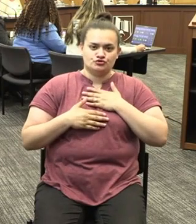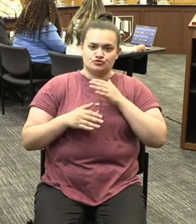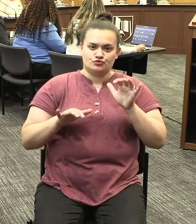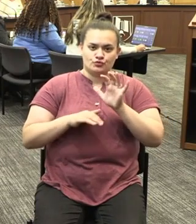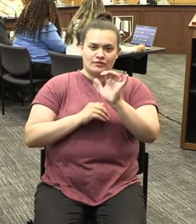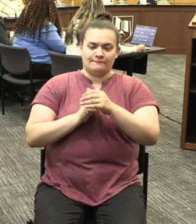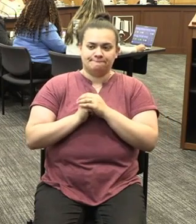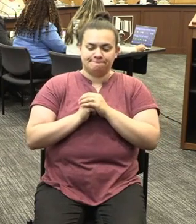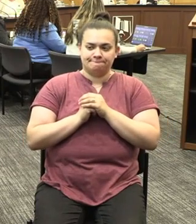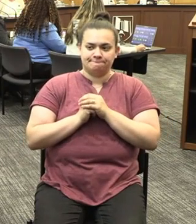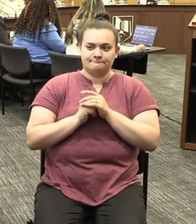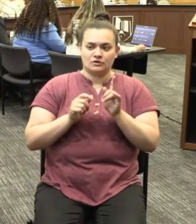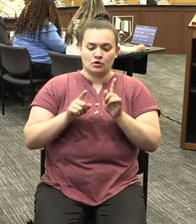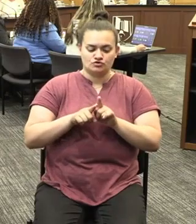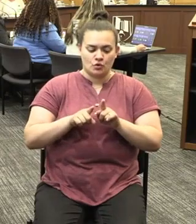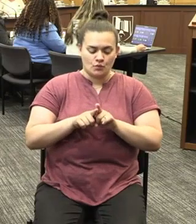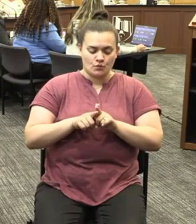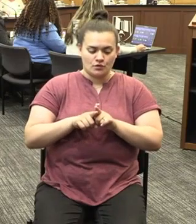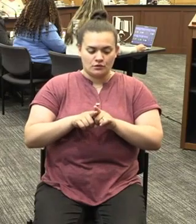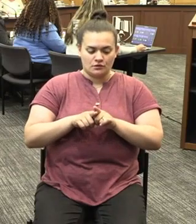that. And also,